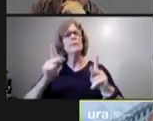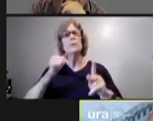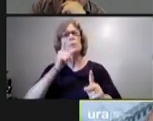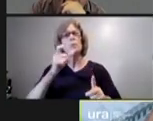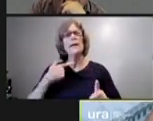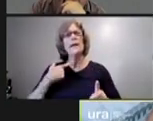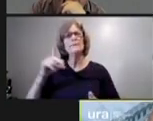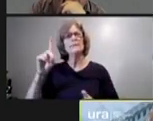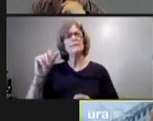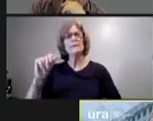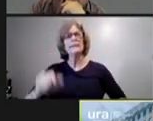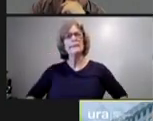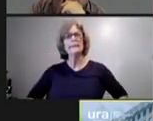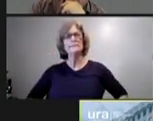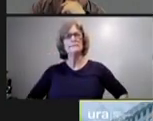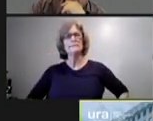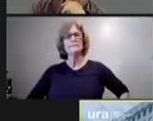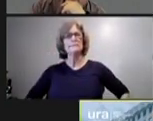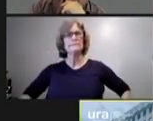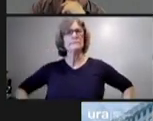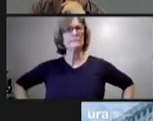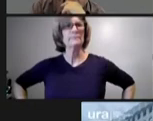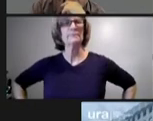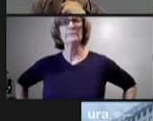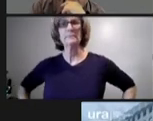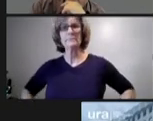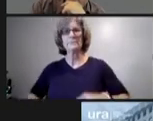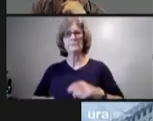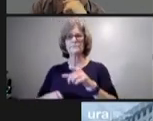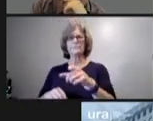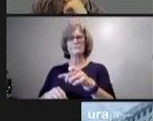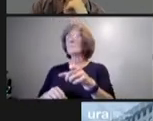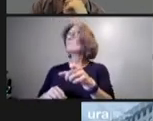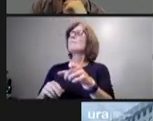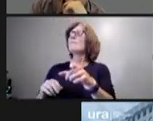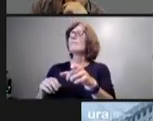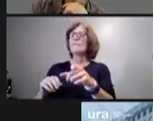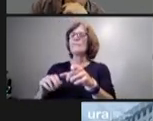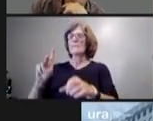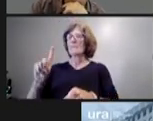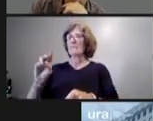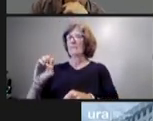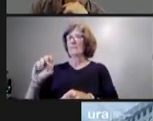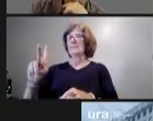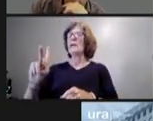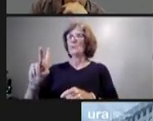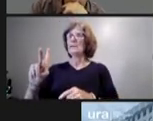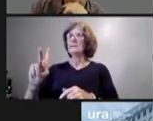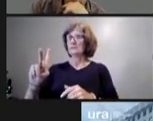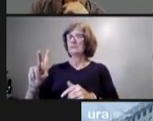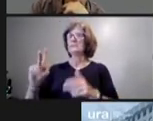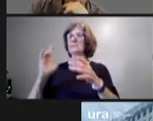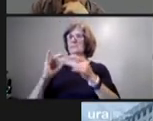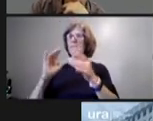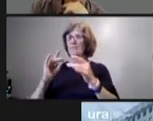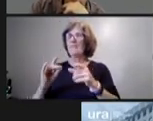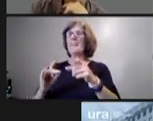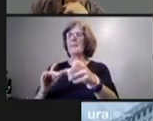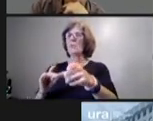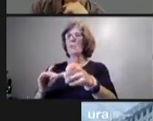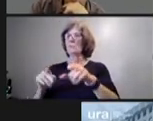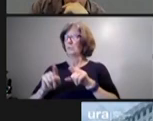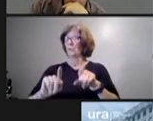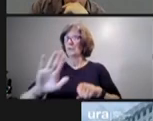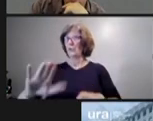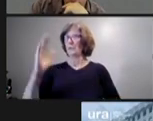Yeah. So maybe. Oh, go ahead, Derek. Sure. So I just was trying to ponder on your